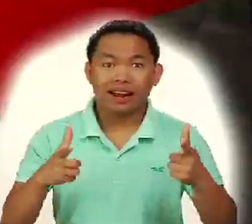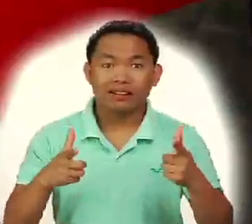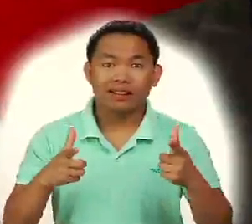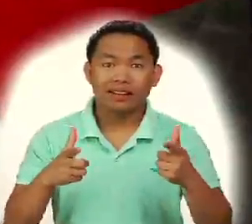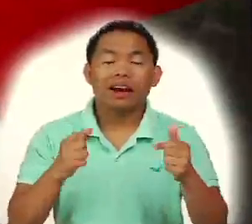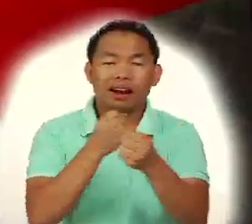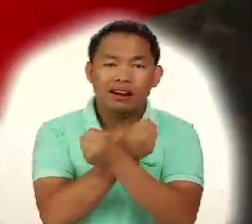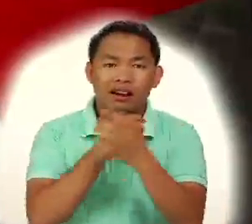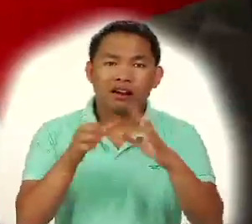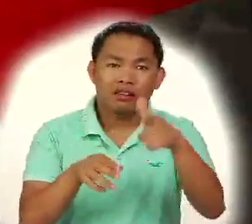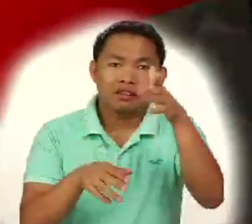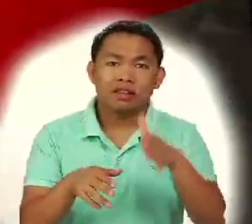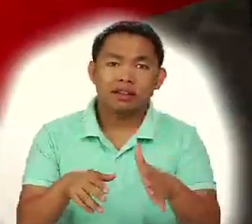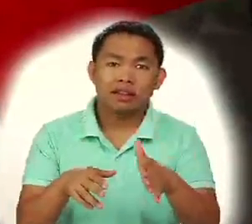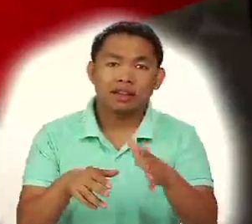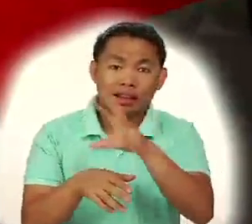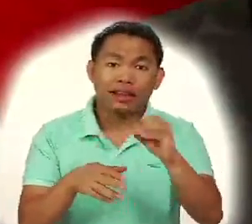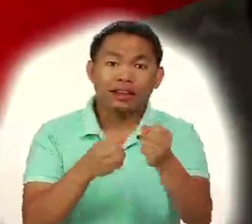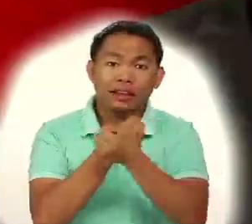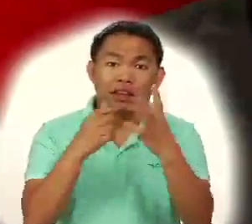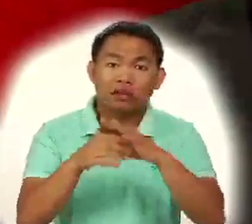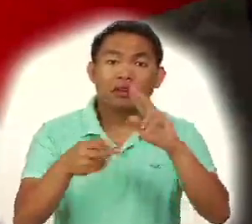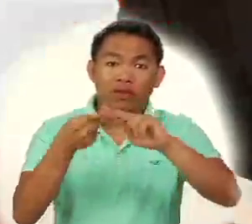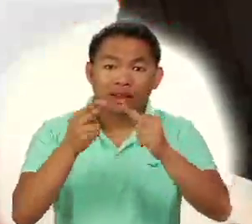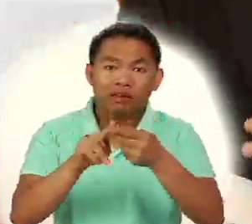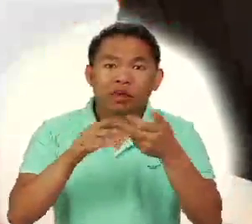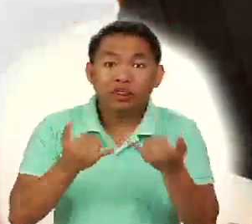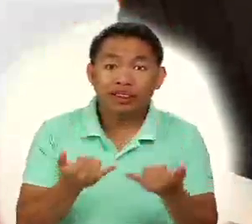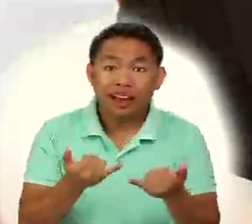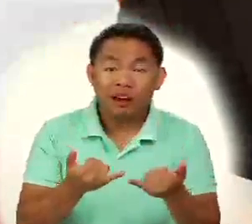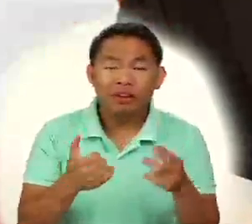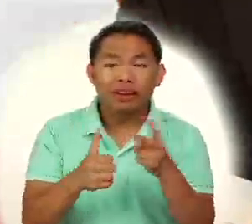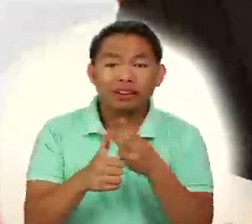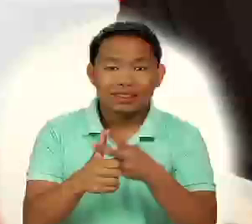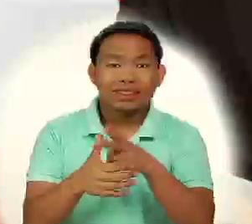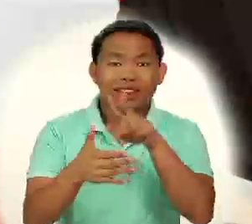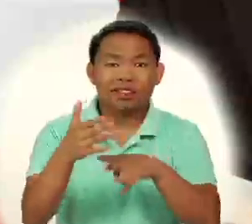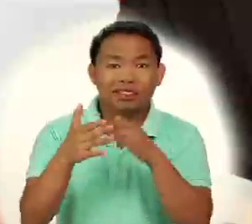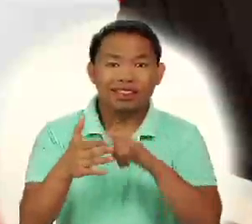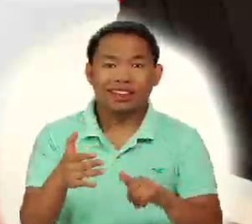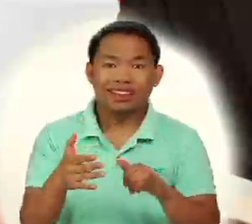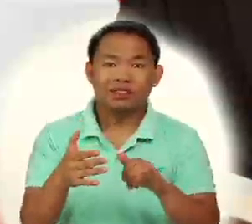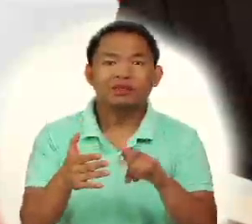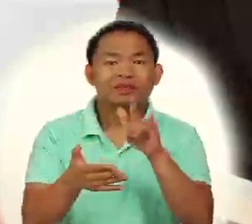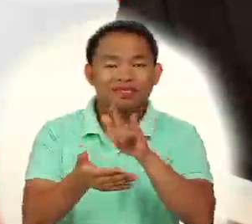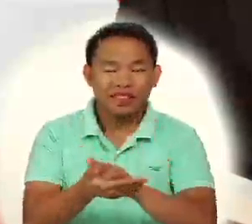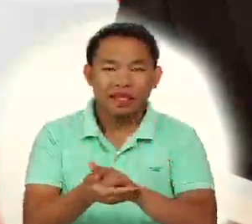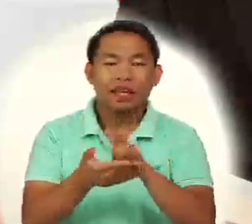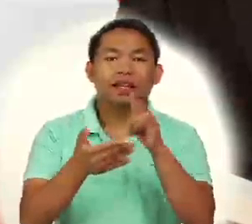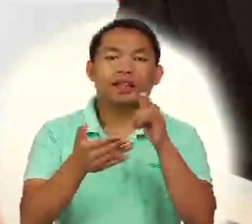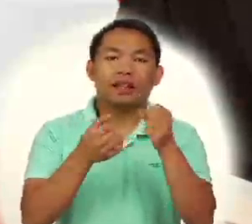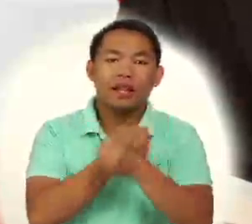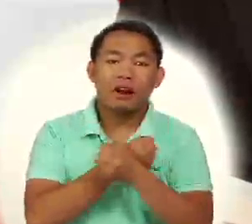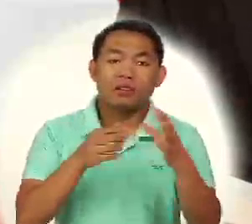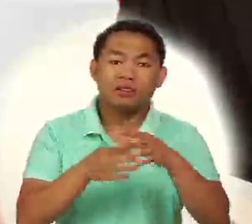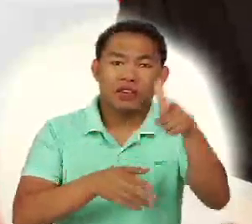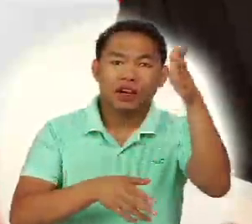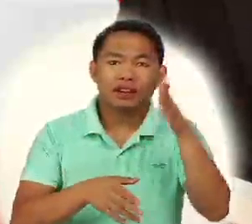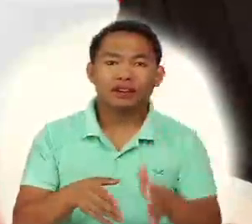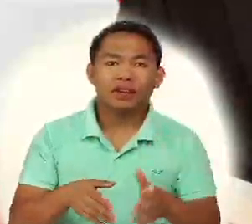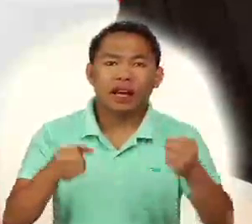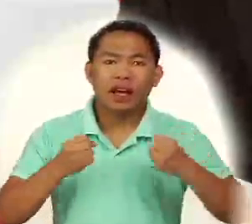alive, love of God and love of neighbor. Now, in the second reading, that love of